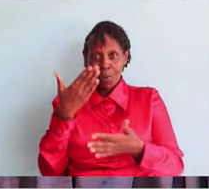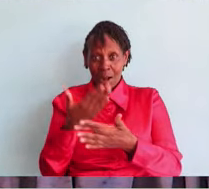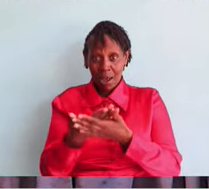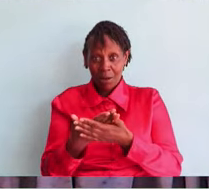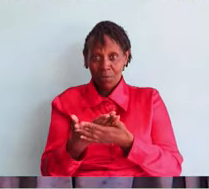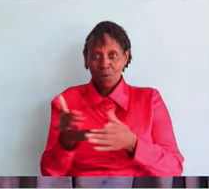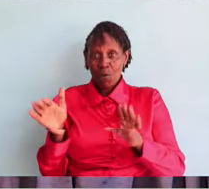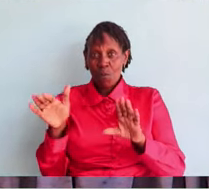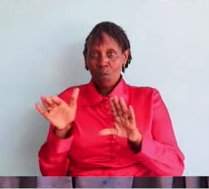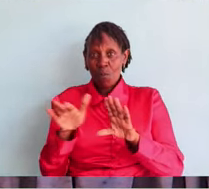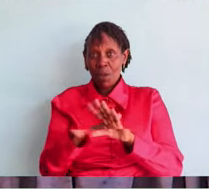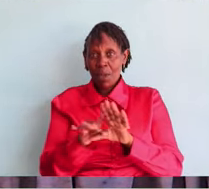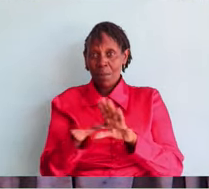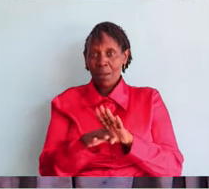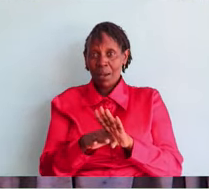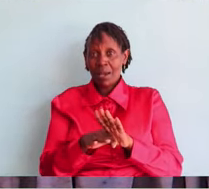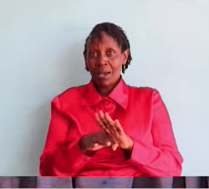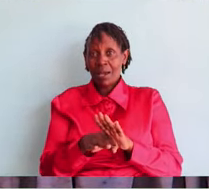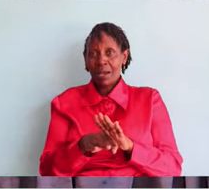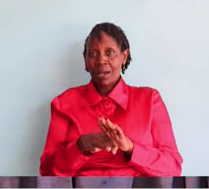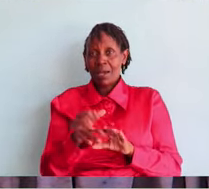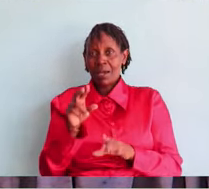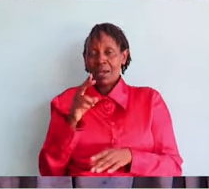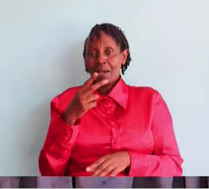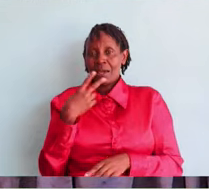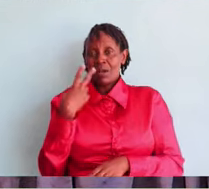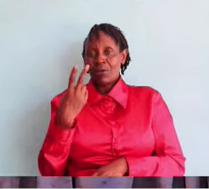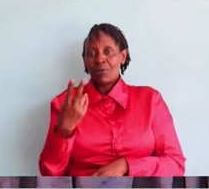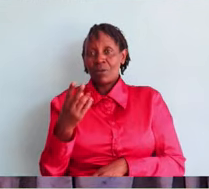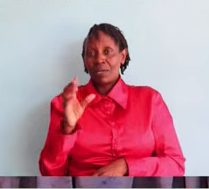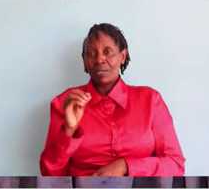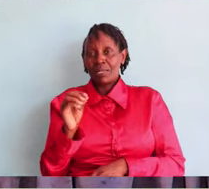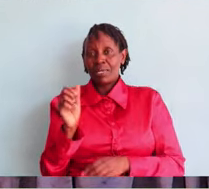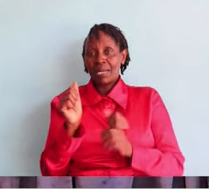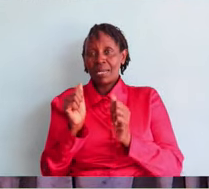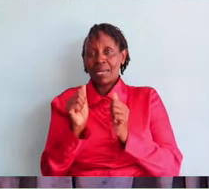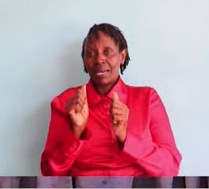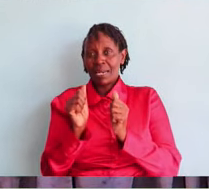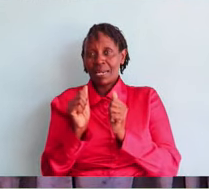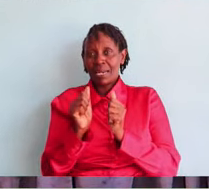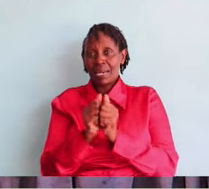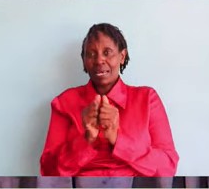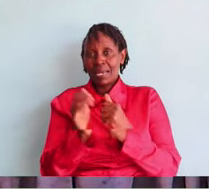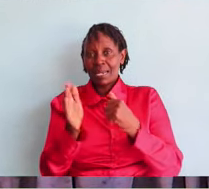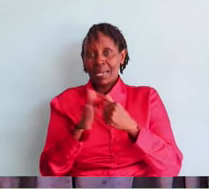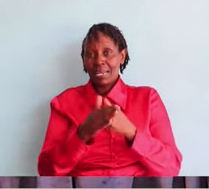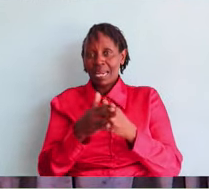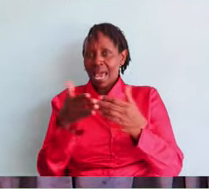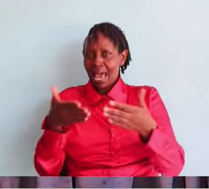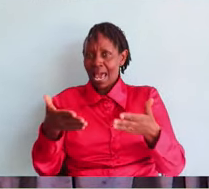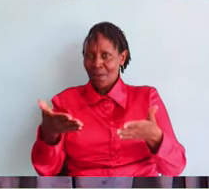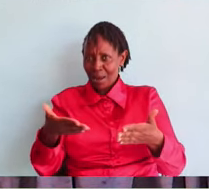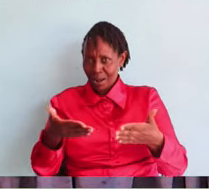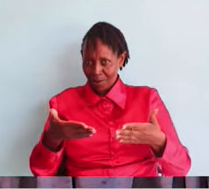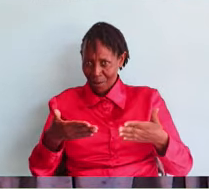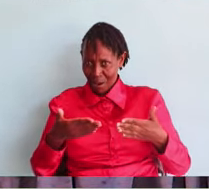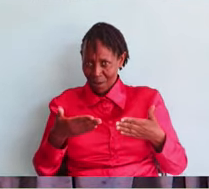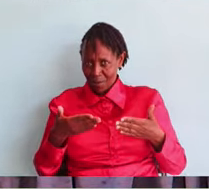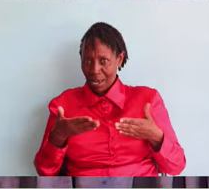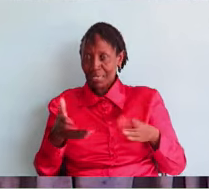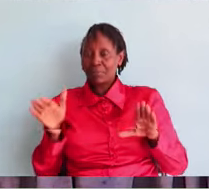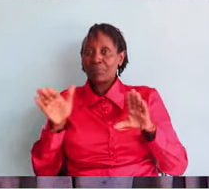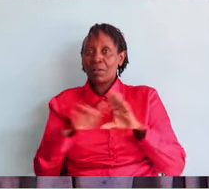2019, we were received as full members of Current Community Church. The senior pastor then,